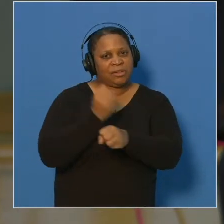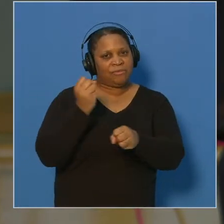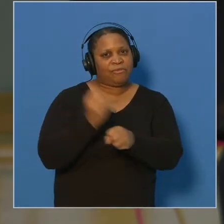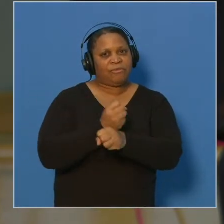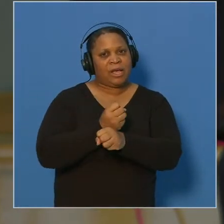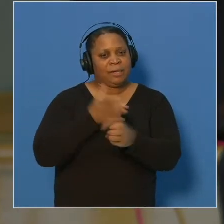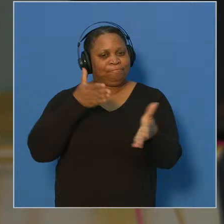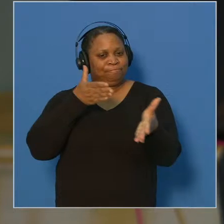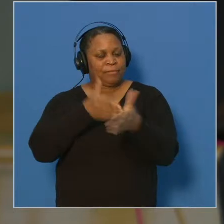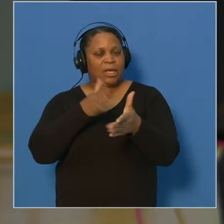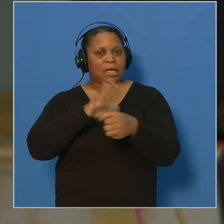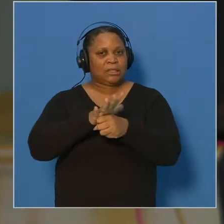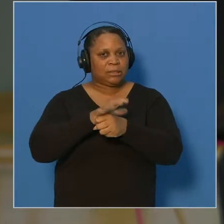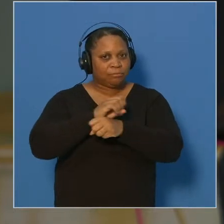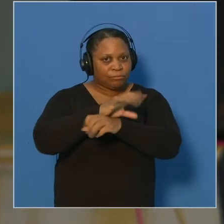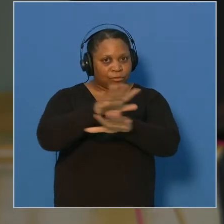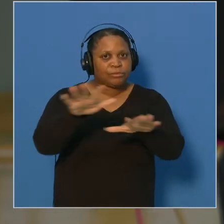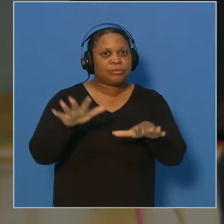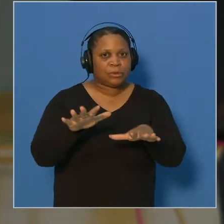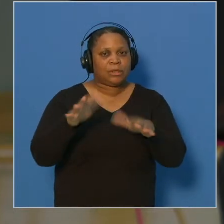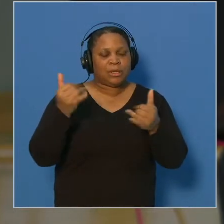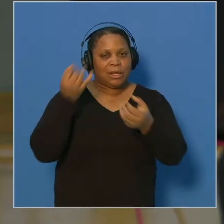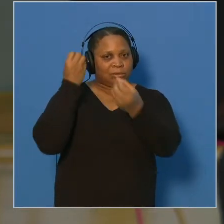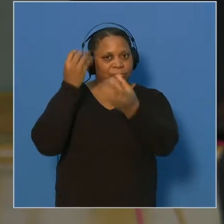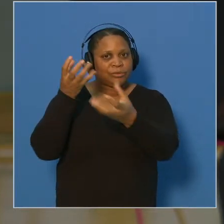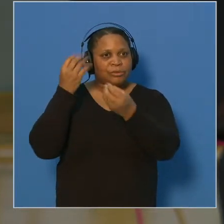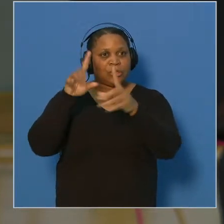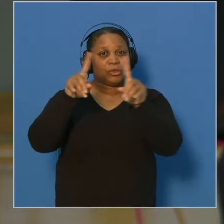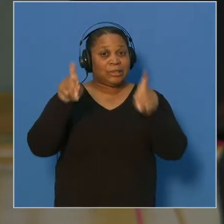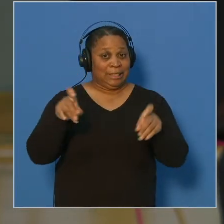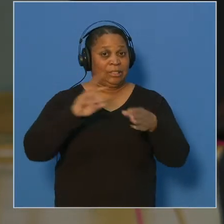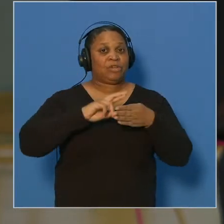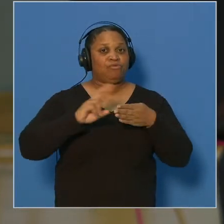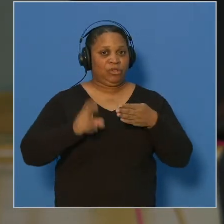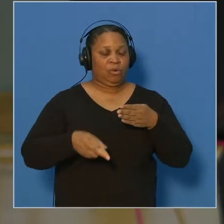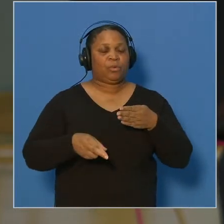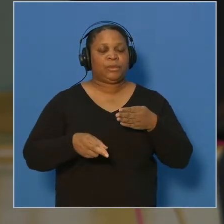will present today's update on the testing results.